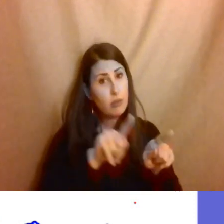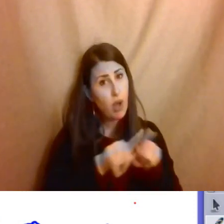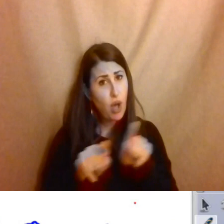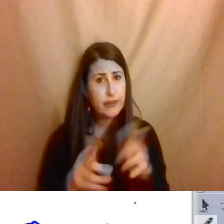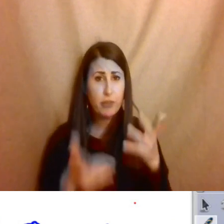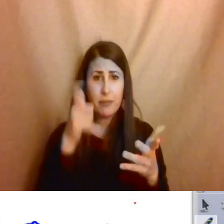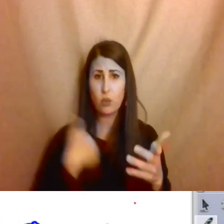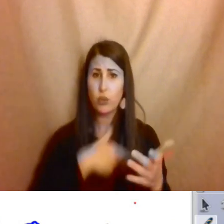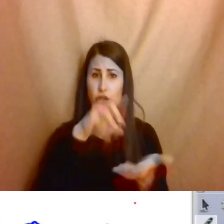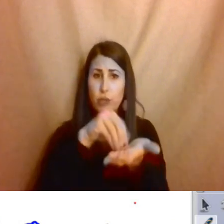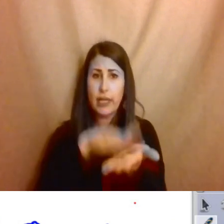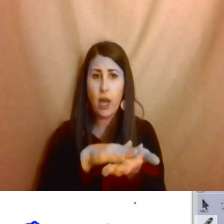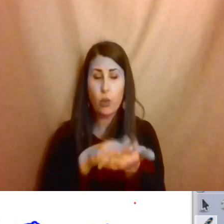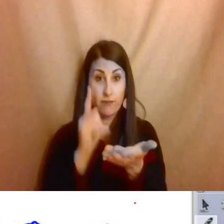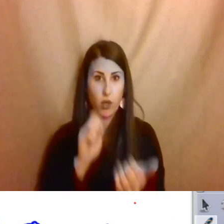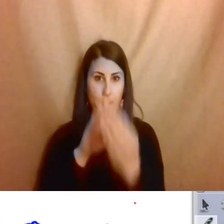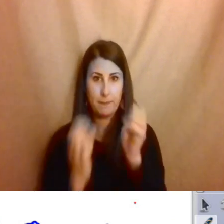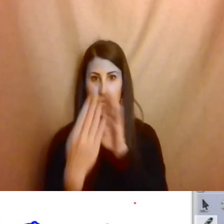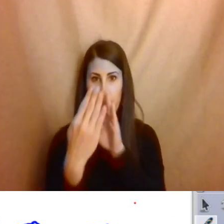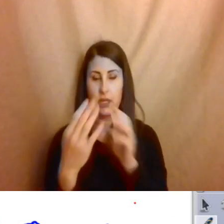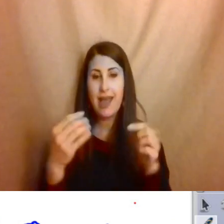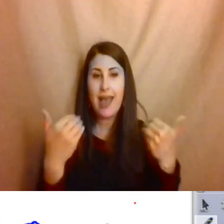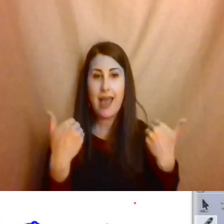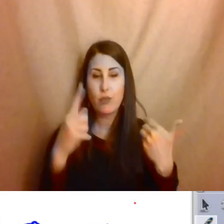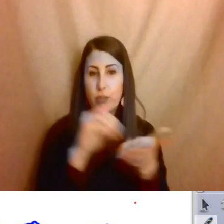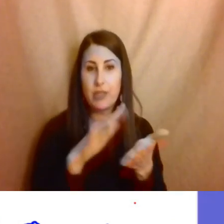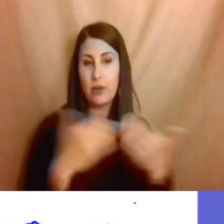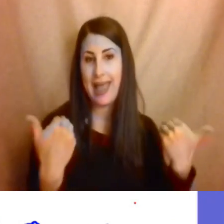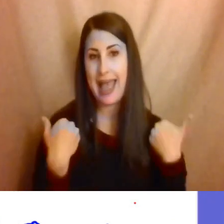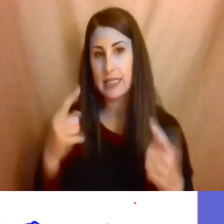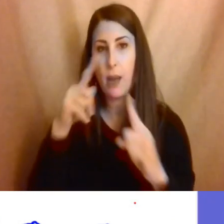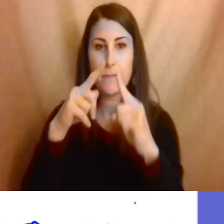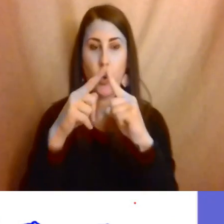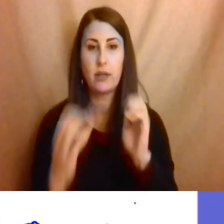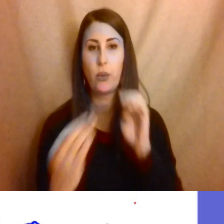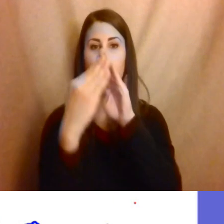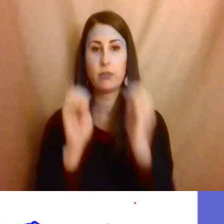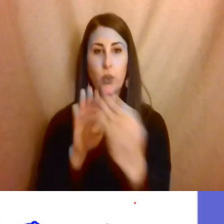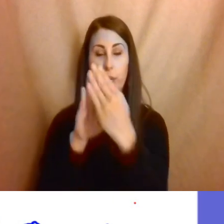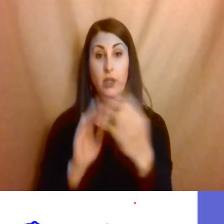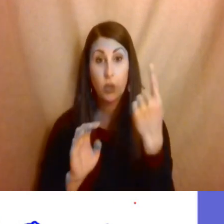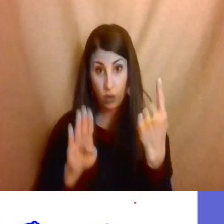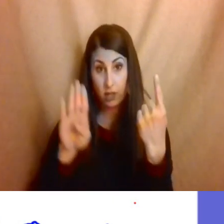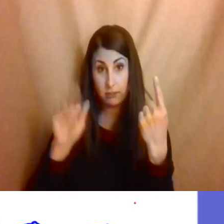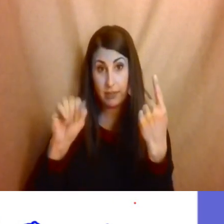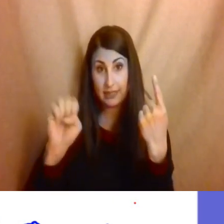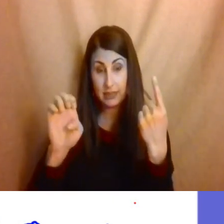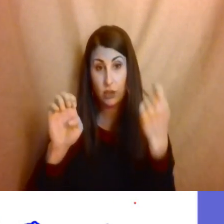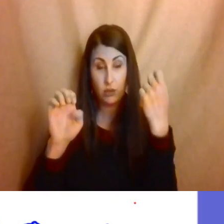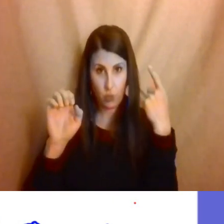put right here for the pyramid is that it has a point. One base and a point.